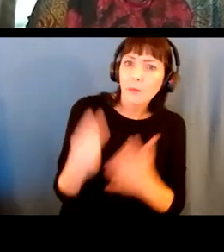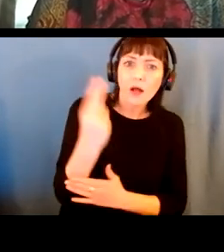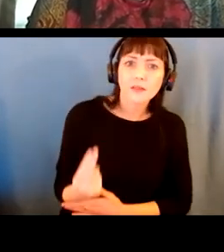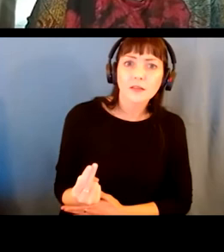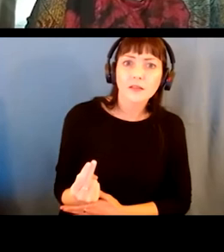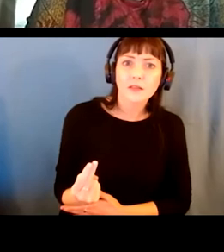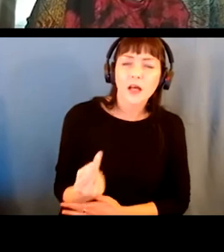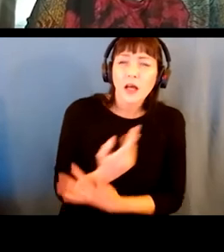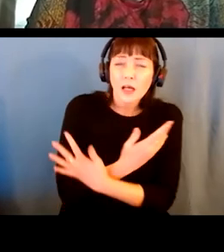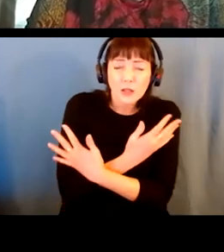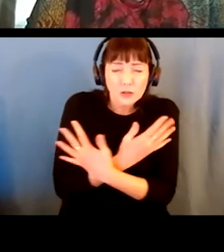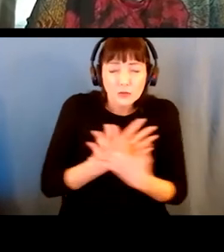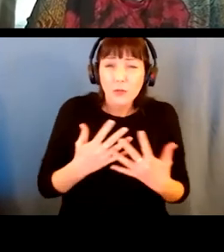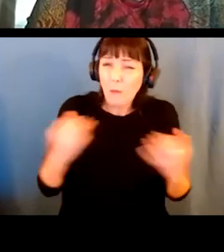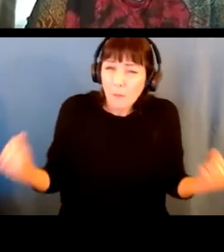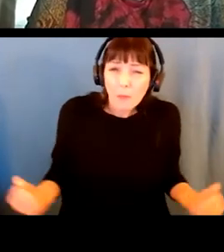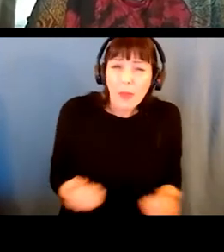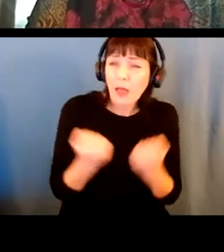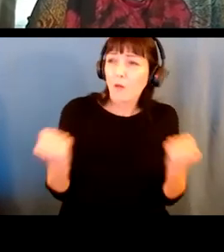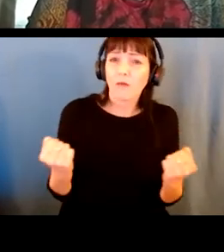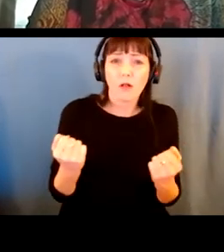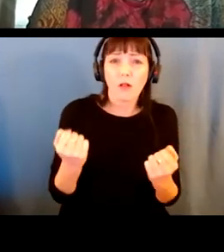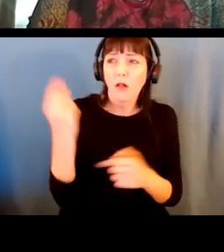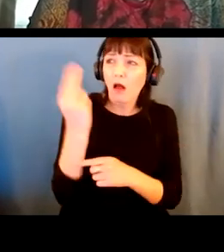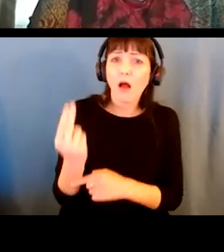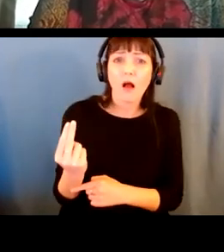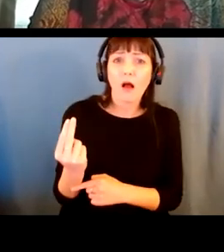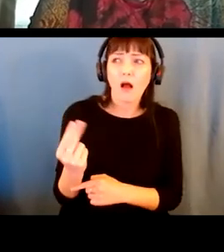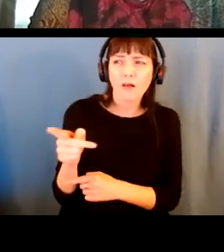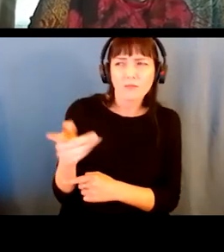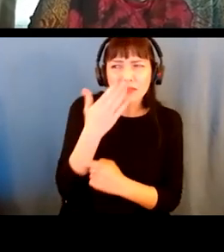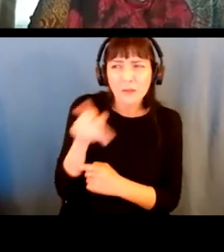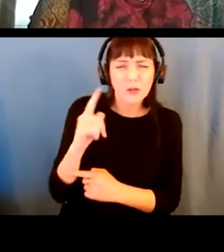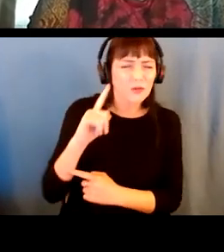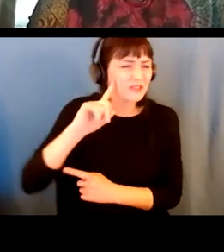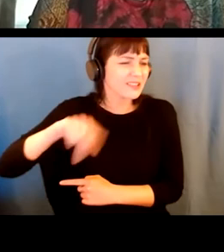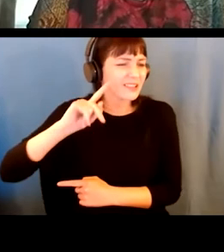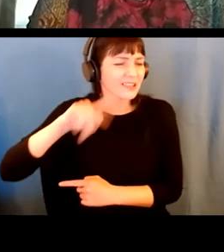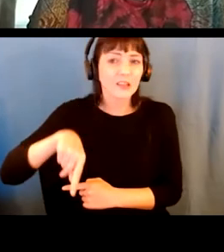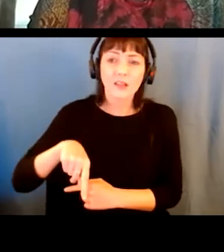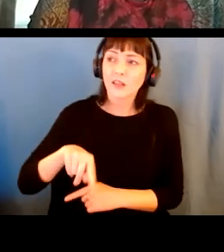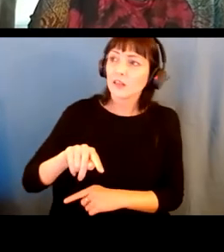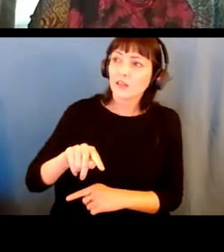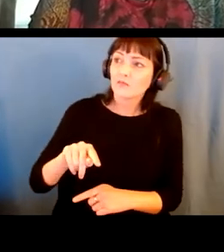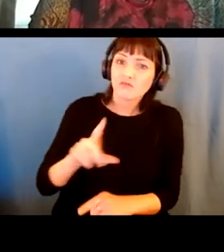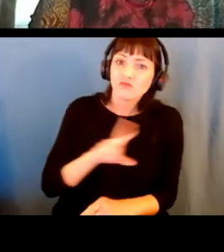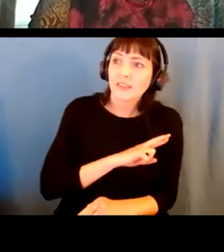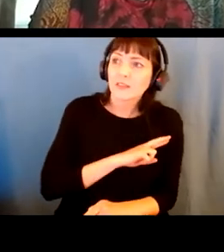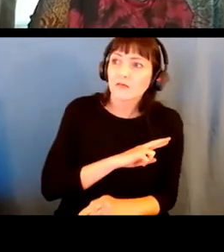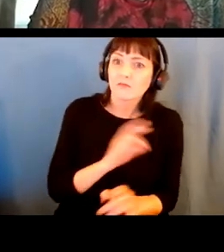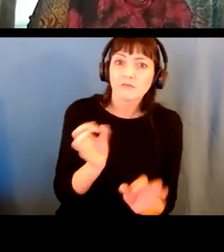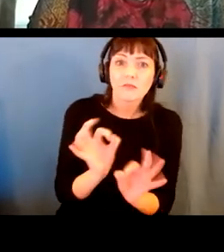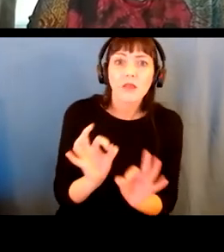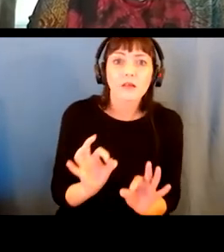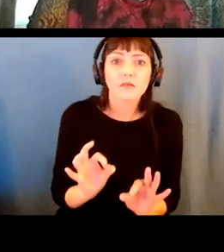know, there are powerful works out there and yet you shun them, and you can't give me a really good reason why you